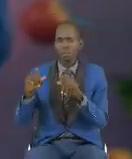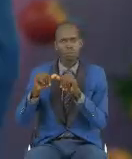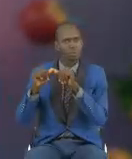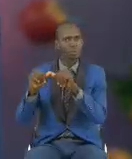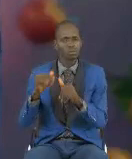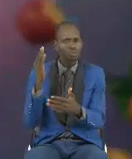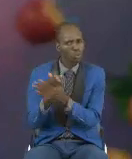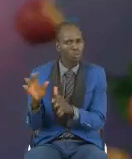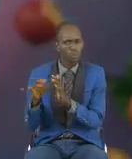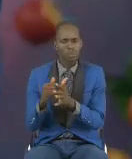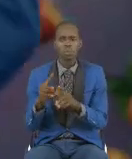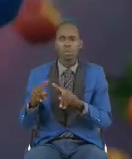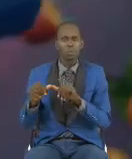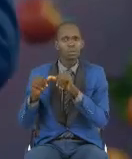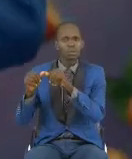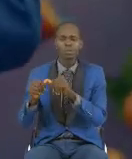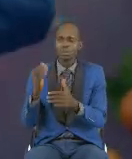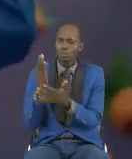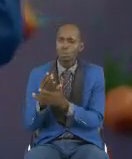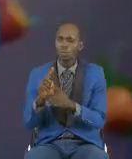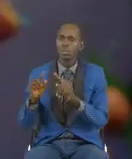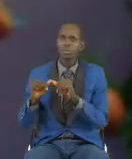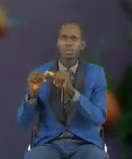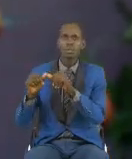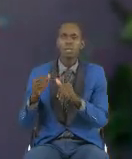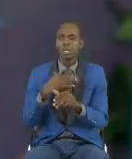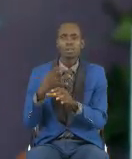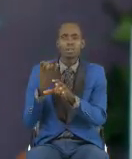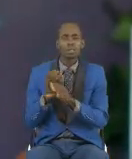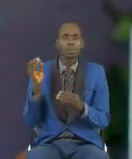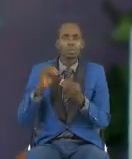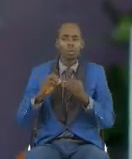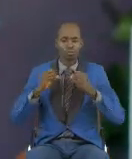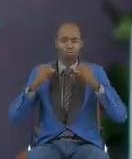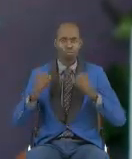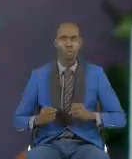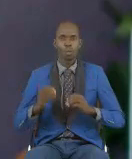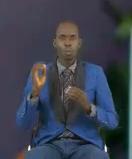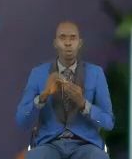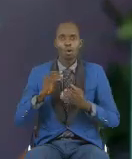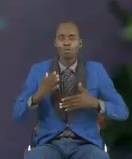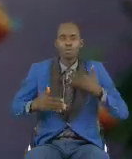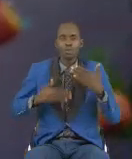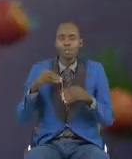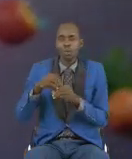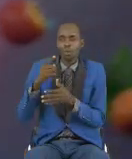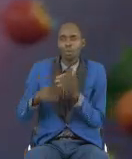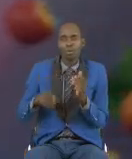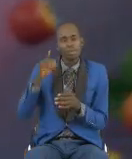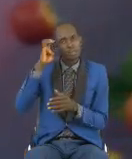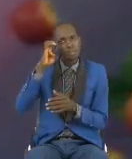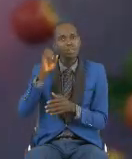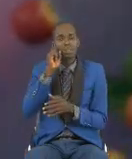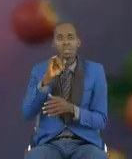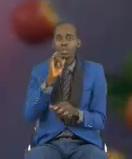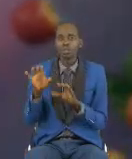that. He keeps on doing it. And he's gathering more strength and more courage and more joy in what he's doing. The fellow is